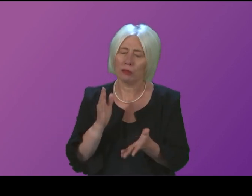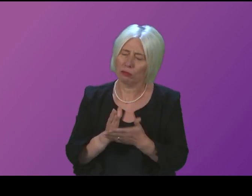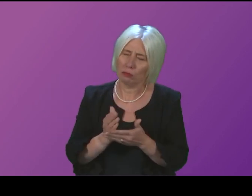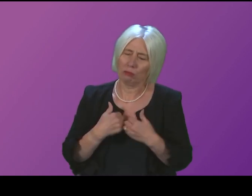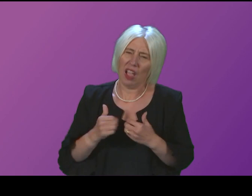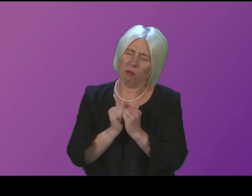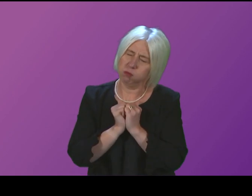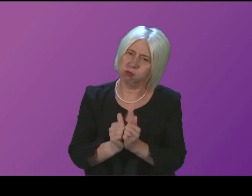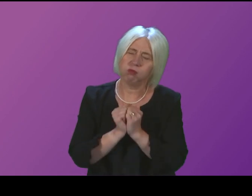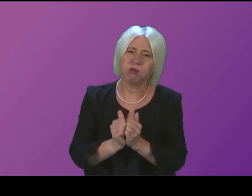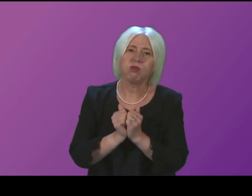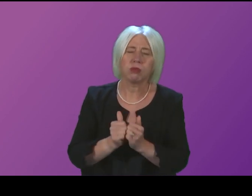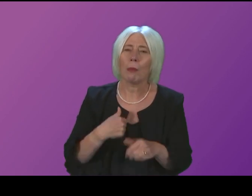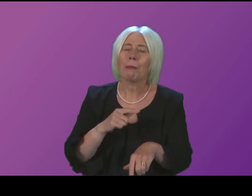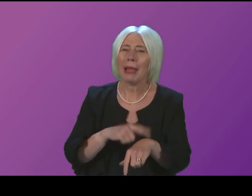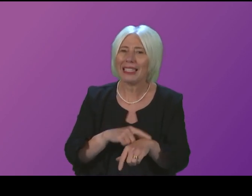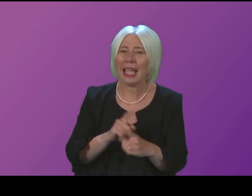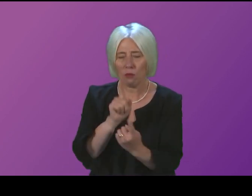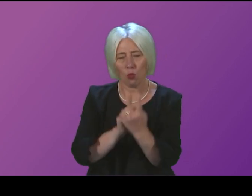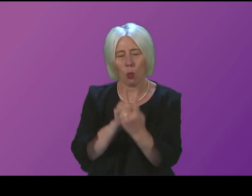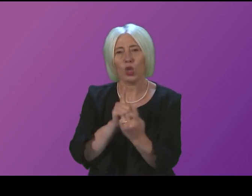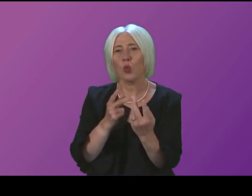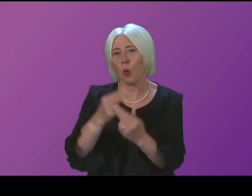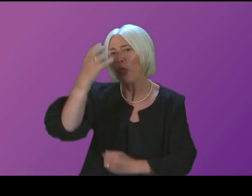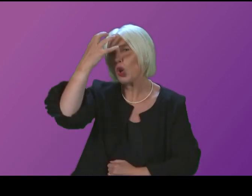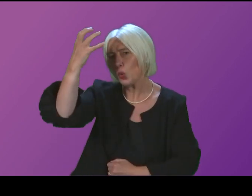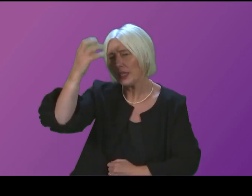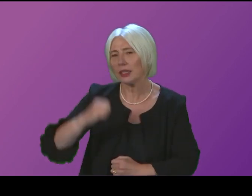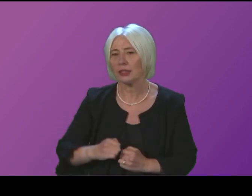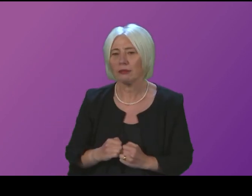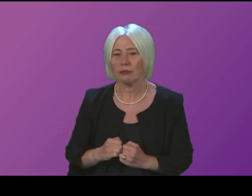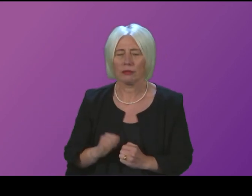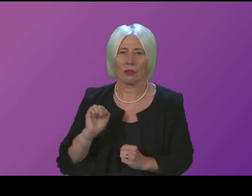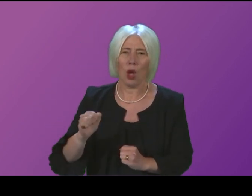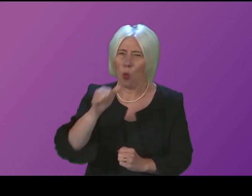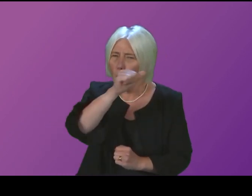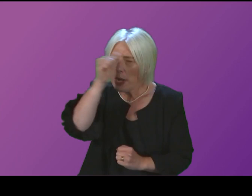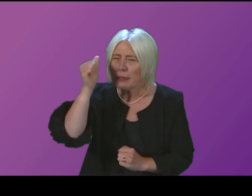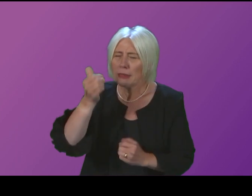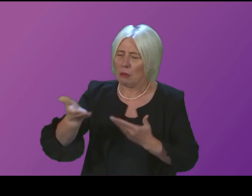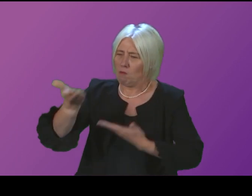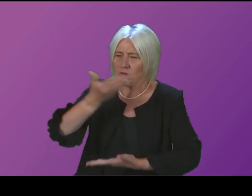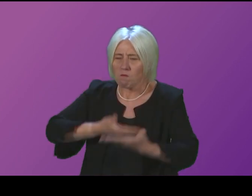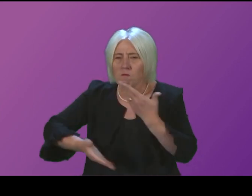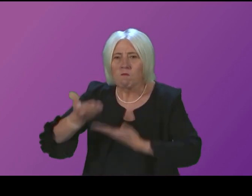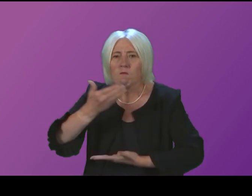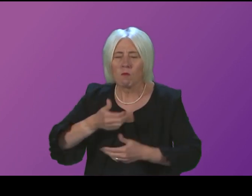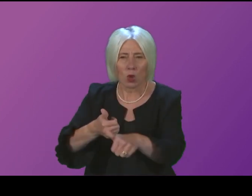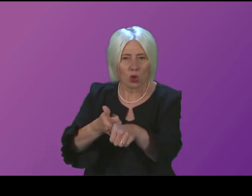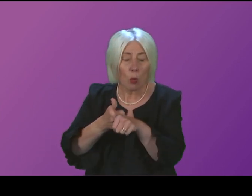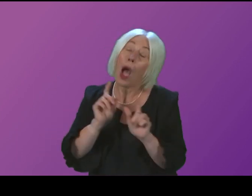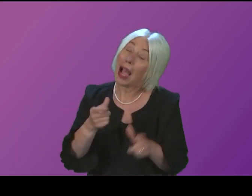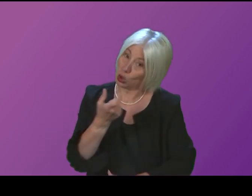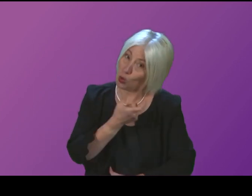valued the time I spent alone with the Queen. Her words of wisdom, counsel, and